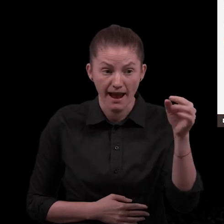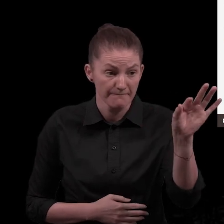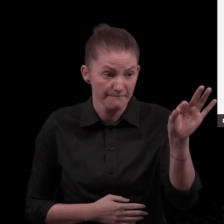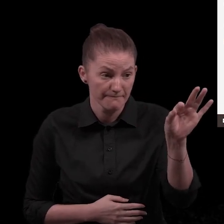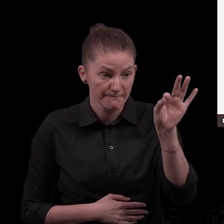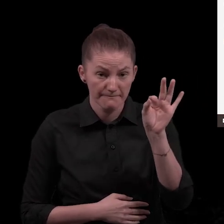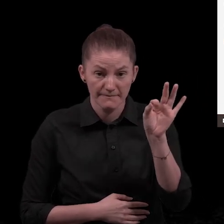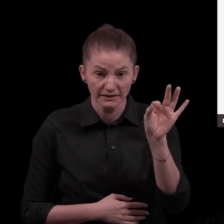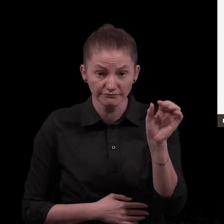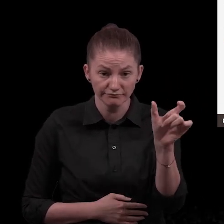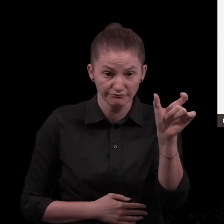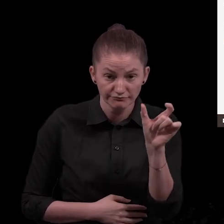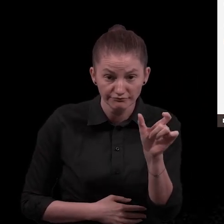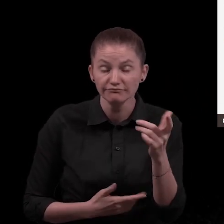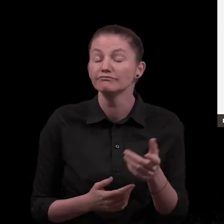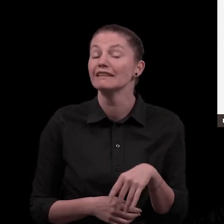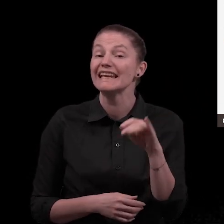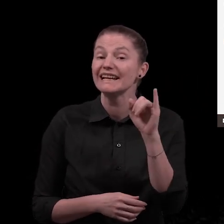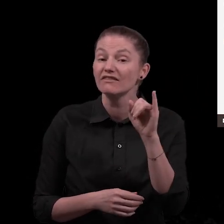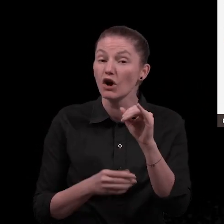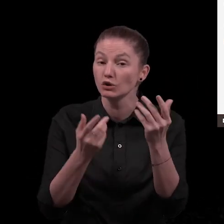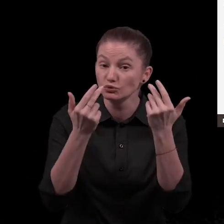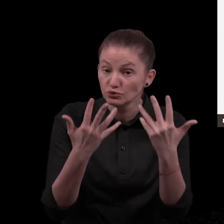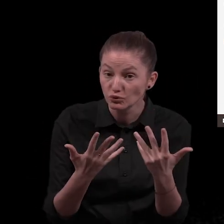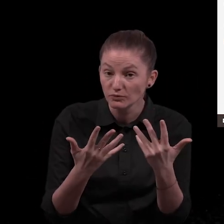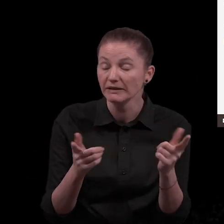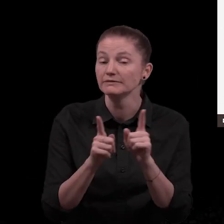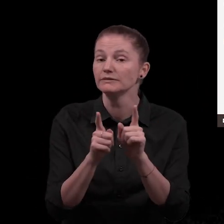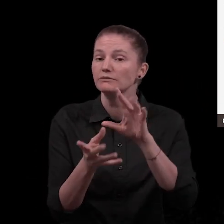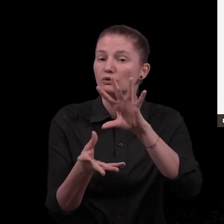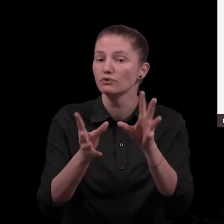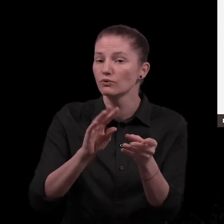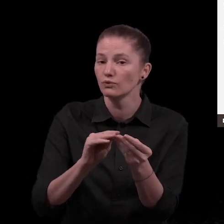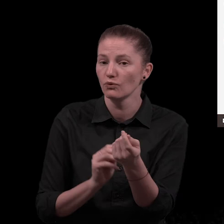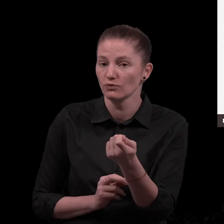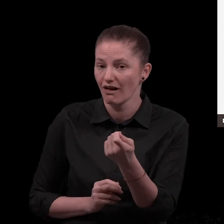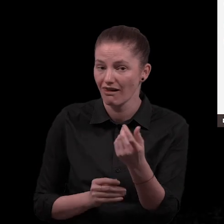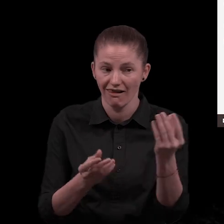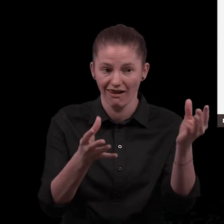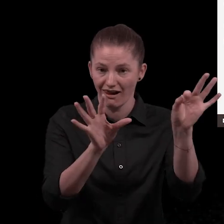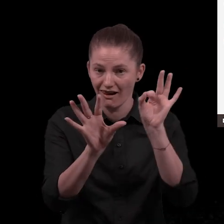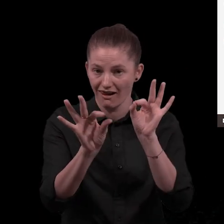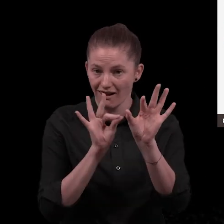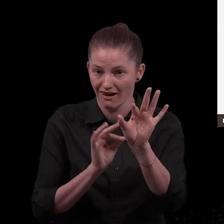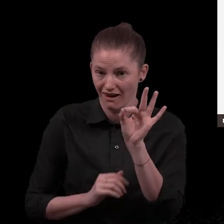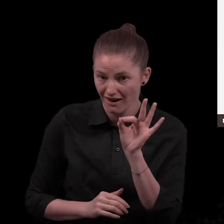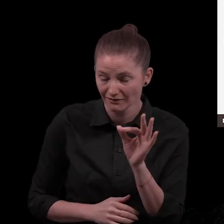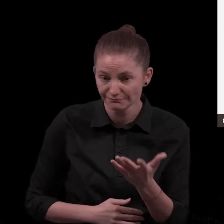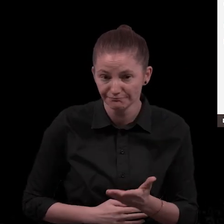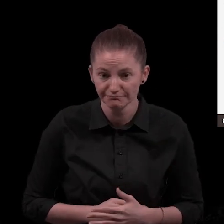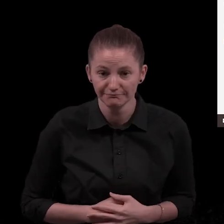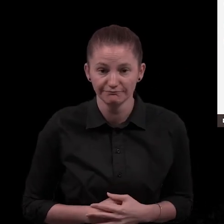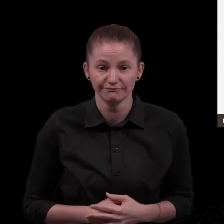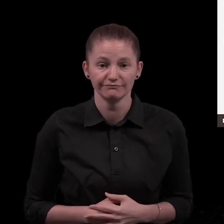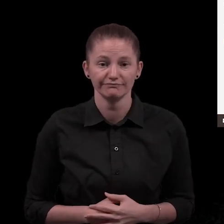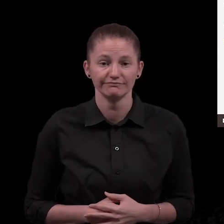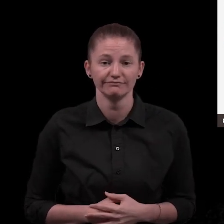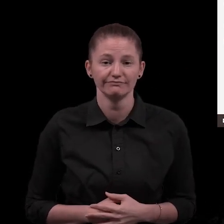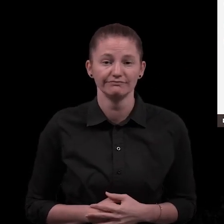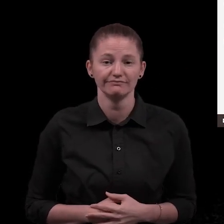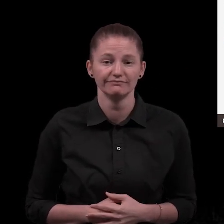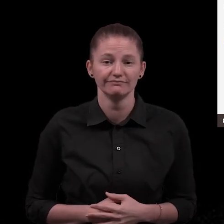We can now see my model summary, where the data's come from, and the details as well as the number of images that I've used to train. So I'm now going to train